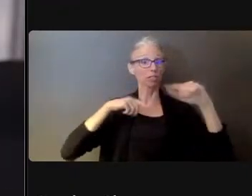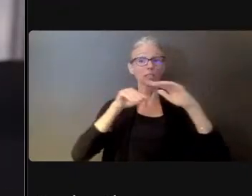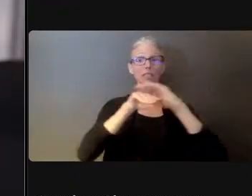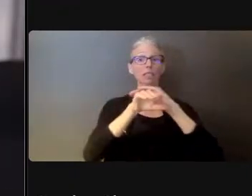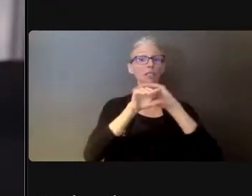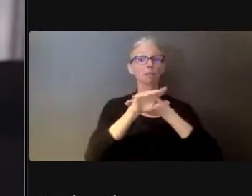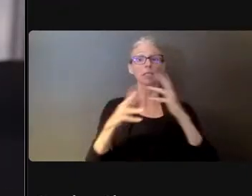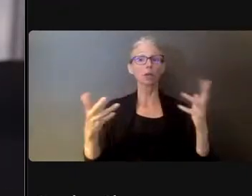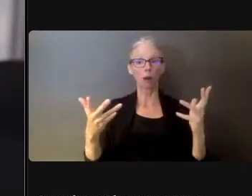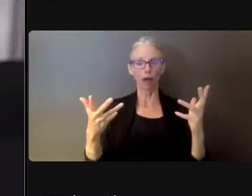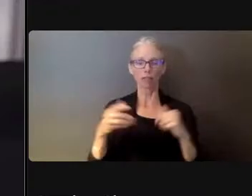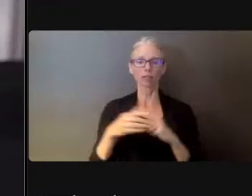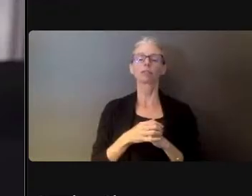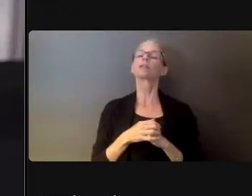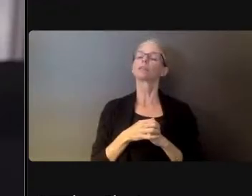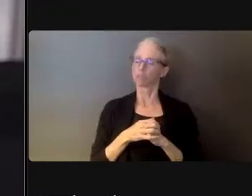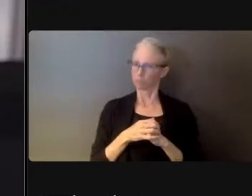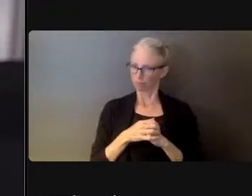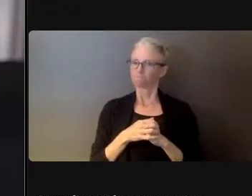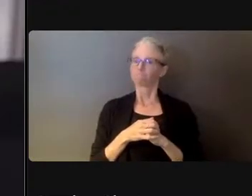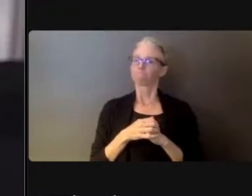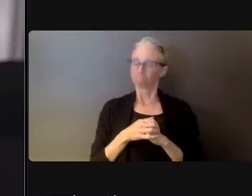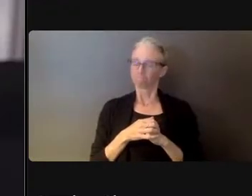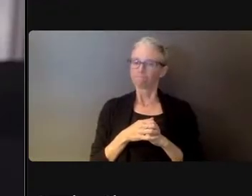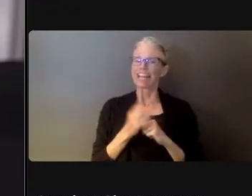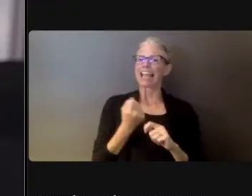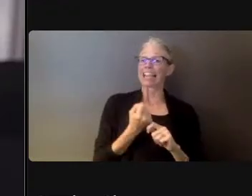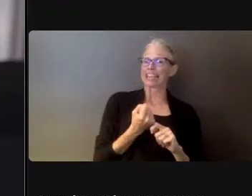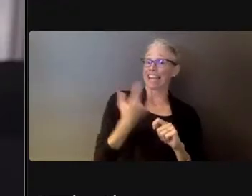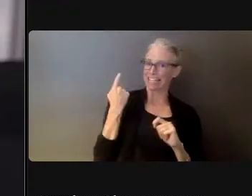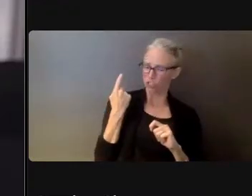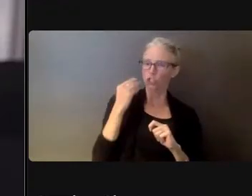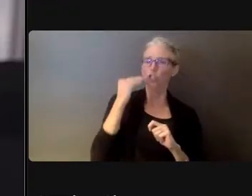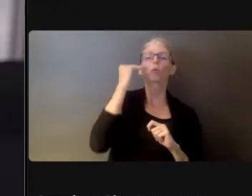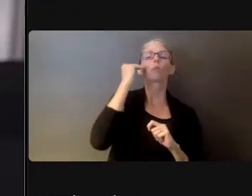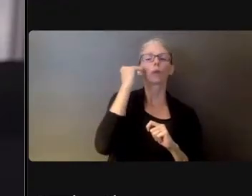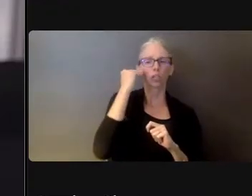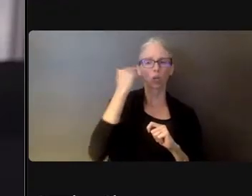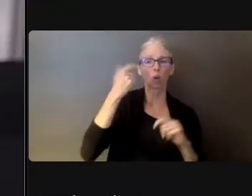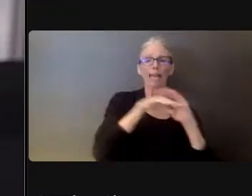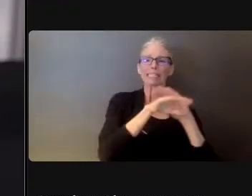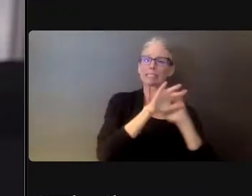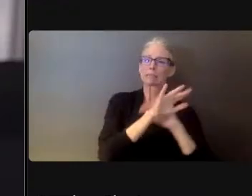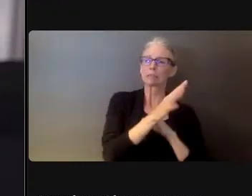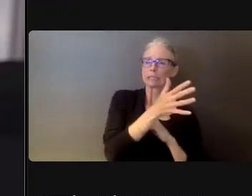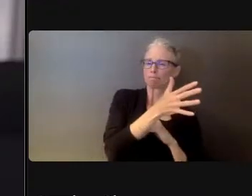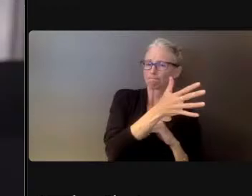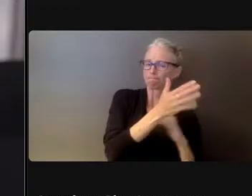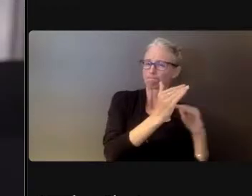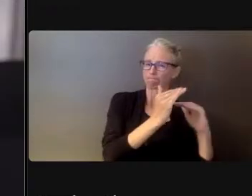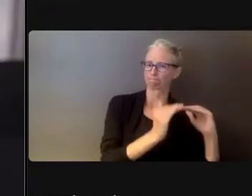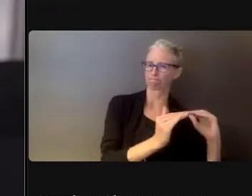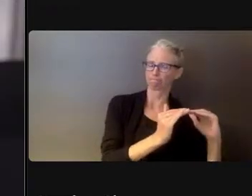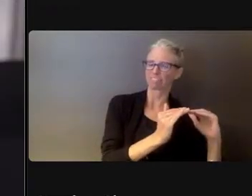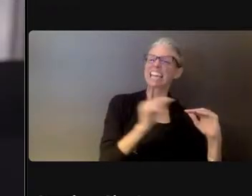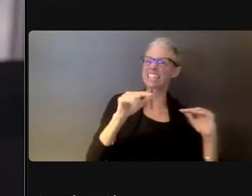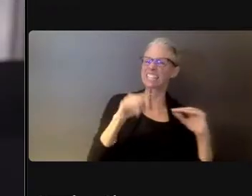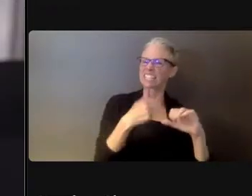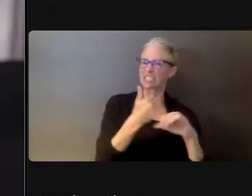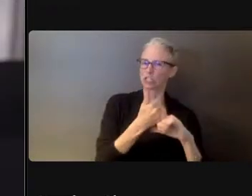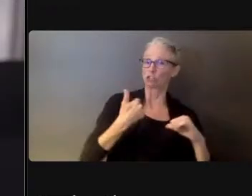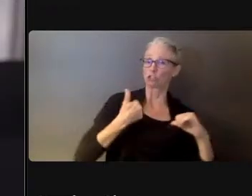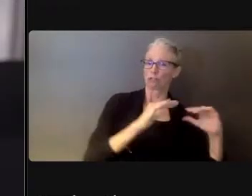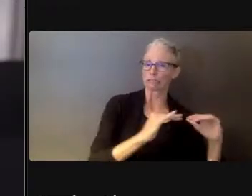team did try hard after our last year to improve on how we're presenting this conference to make the experience more accessible